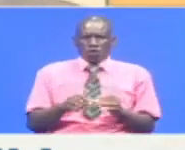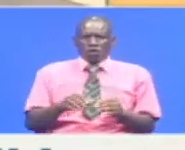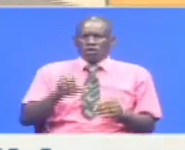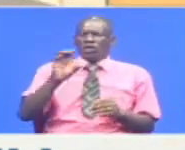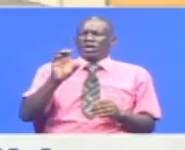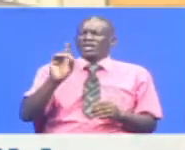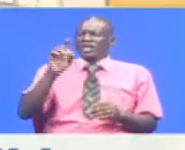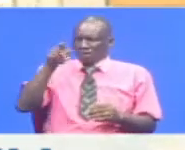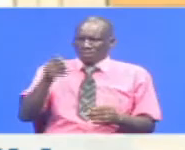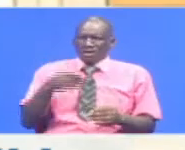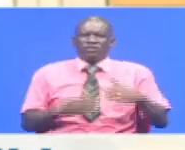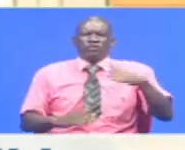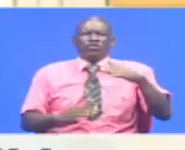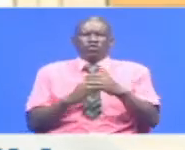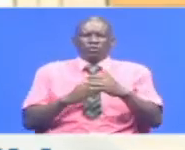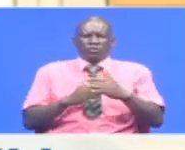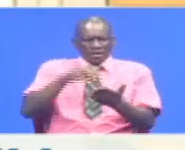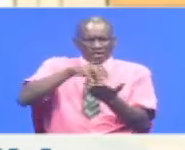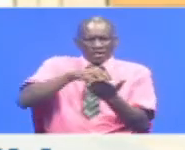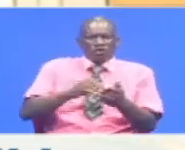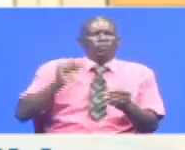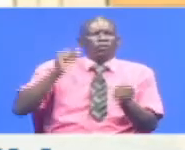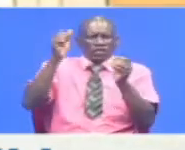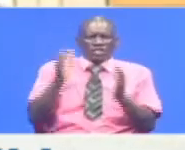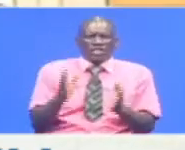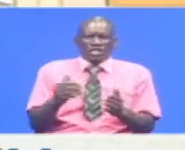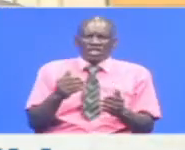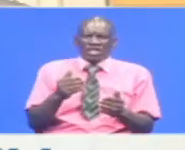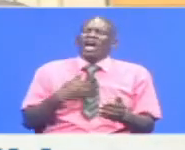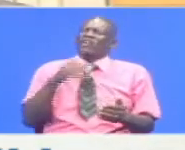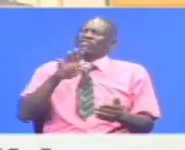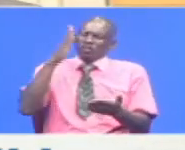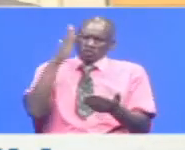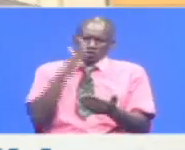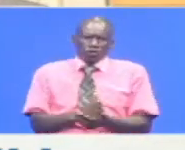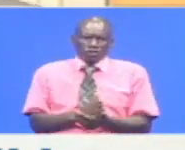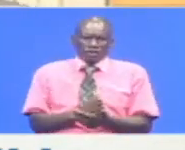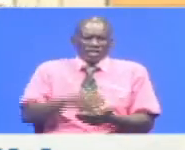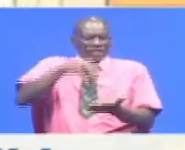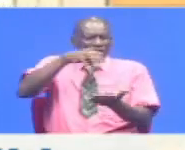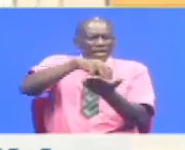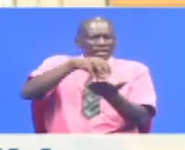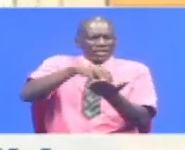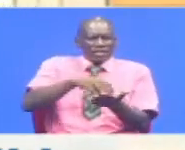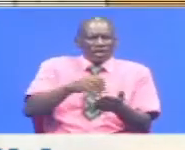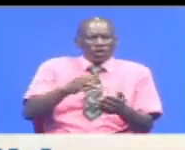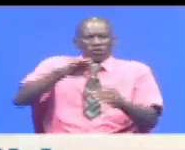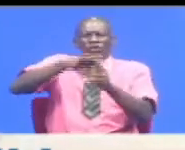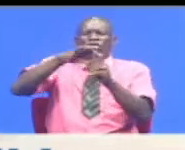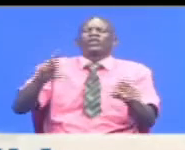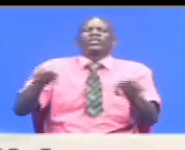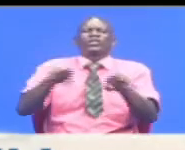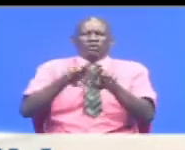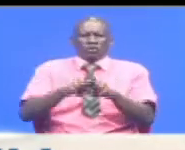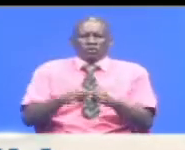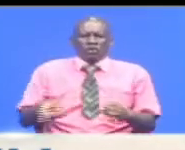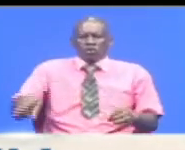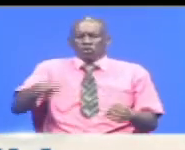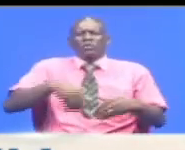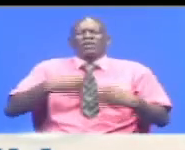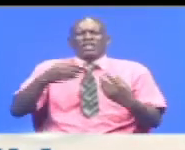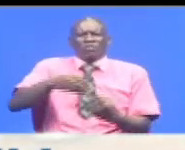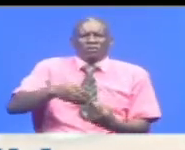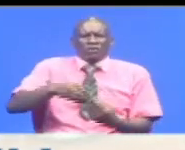prosecution of politicians. Has he stopped prosecution of the voters? We are going to give priority